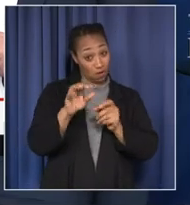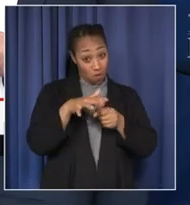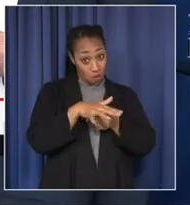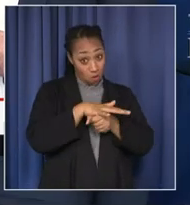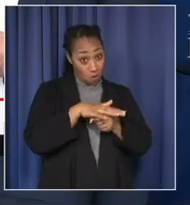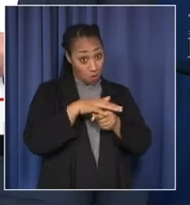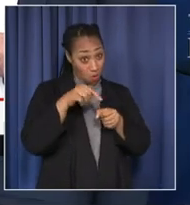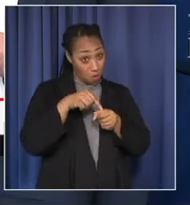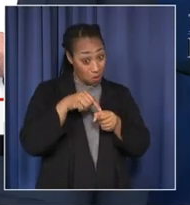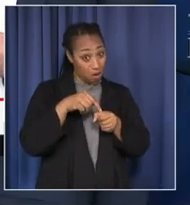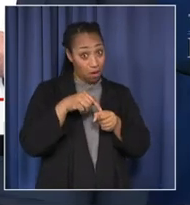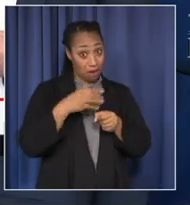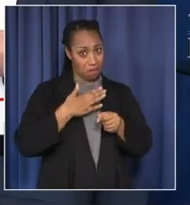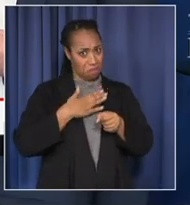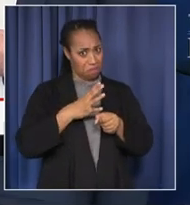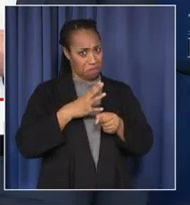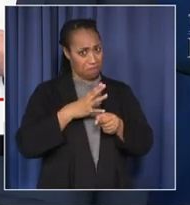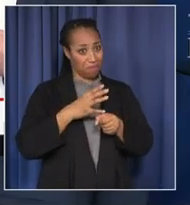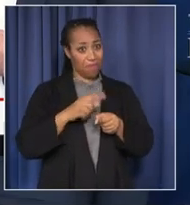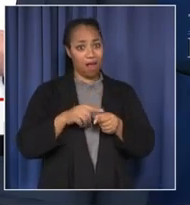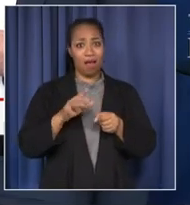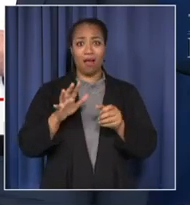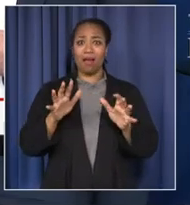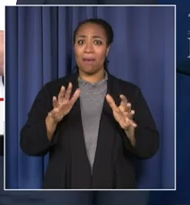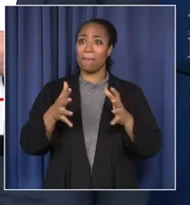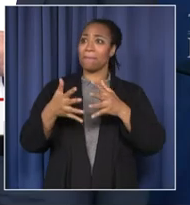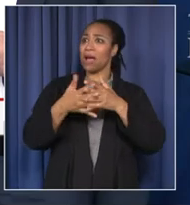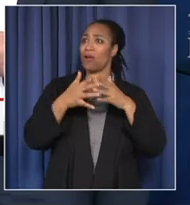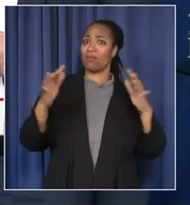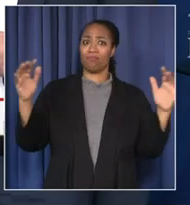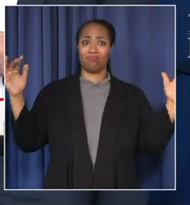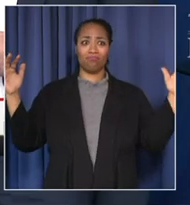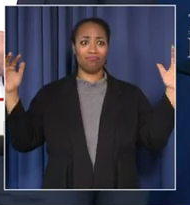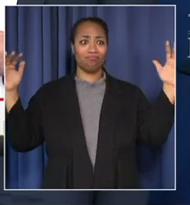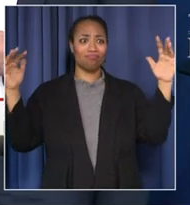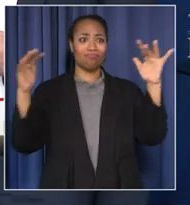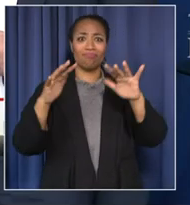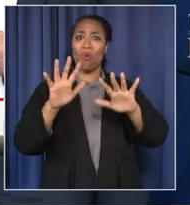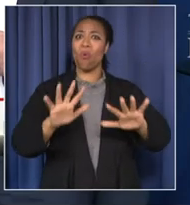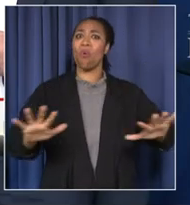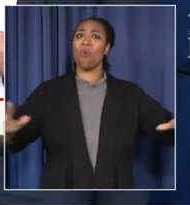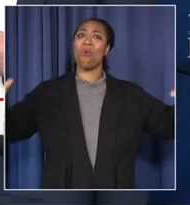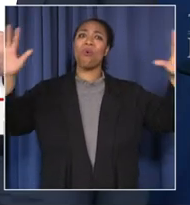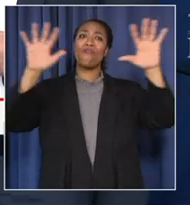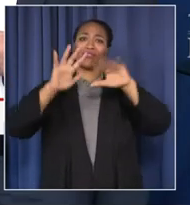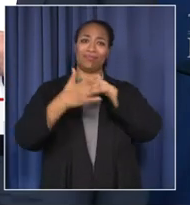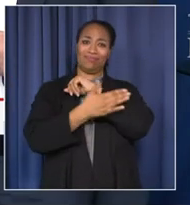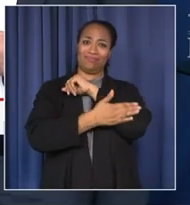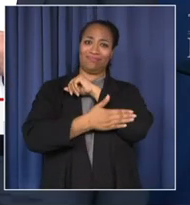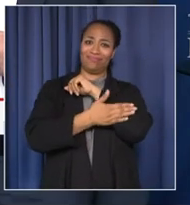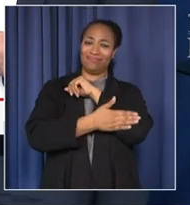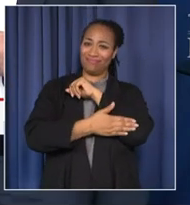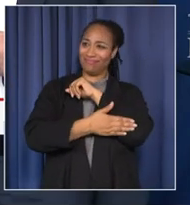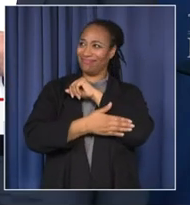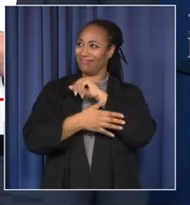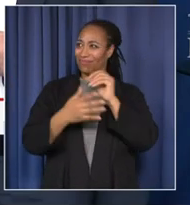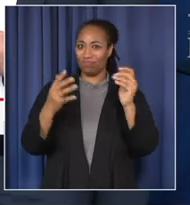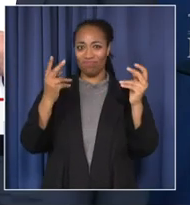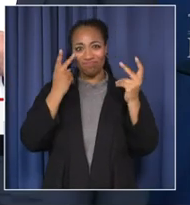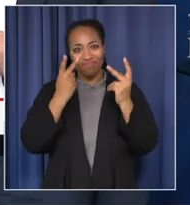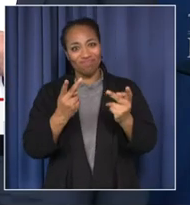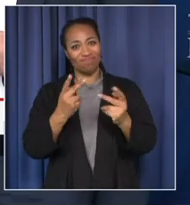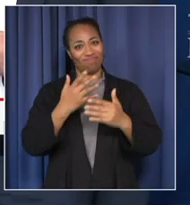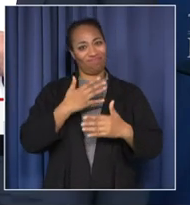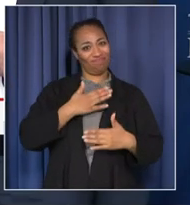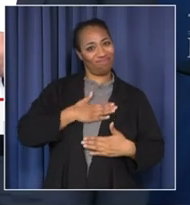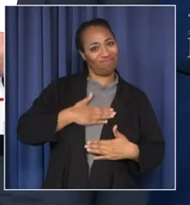from around the country to see shows. And so I don't know how we benefit at all from canceling